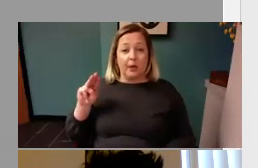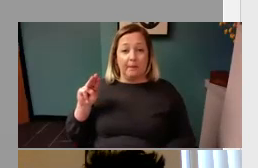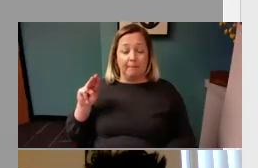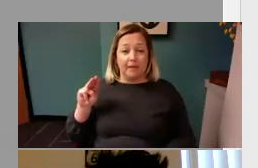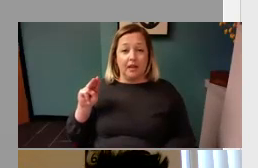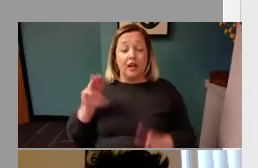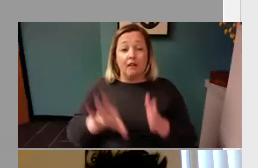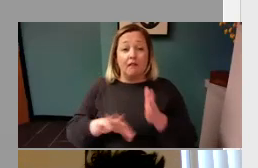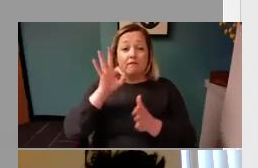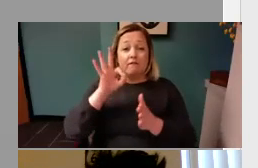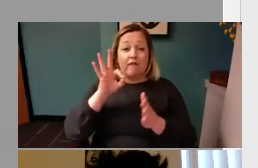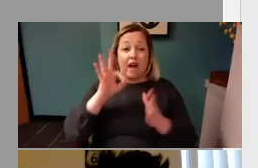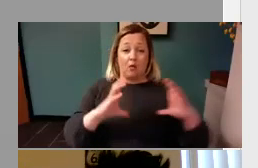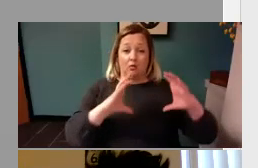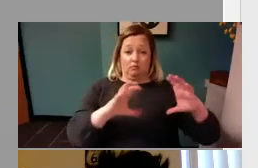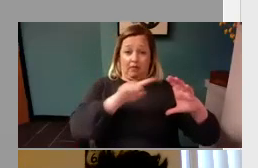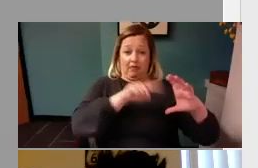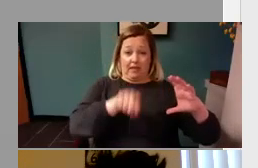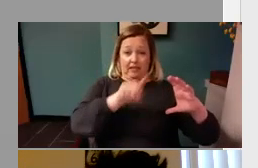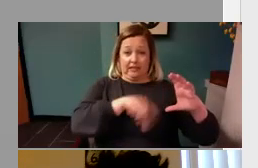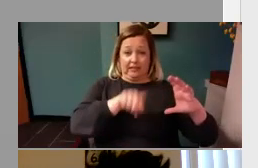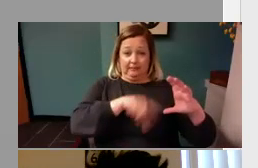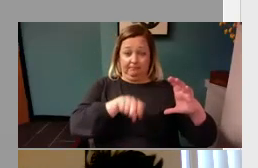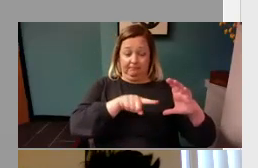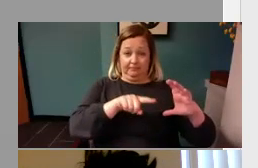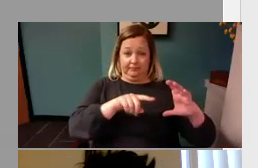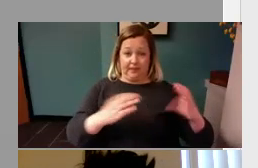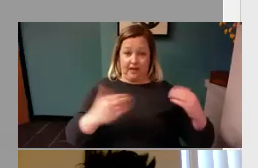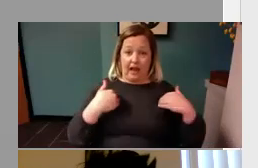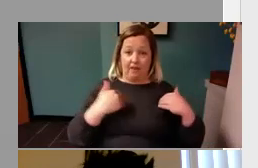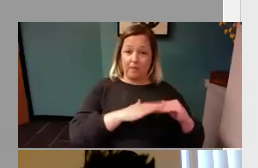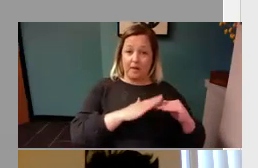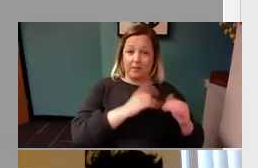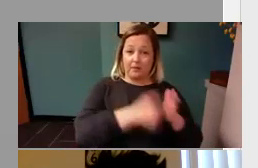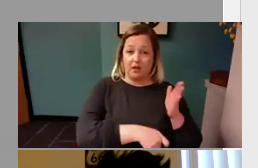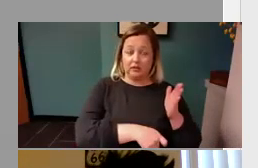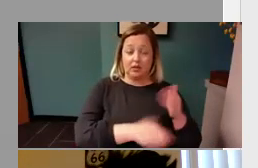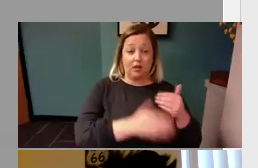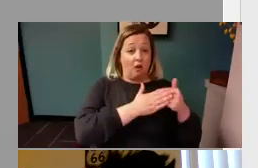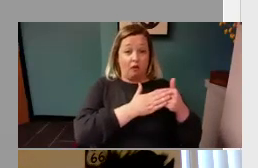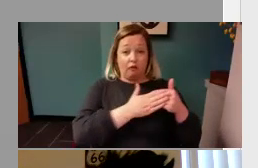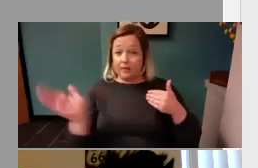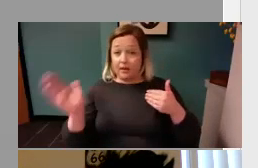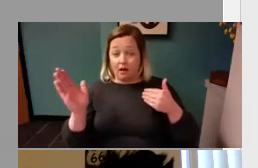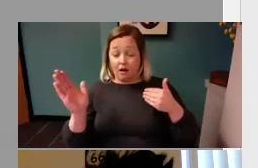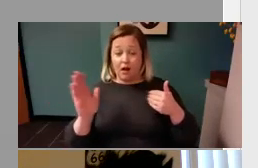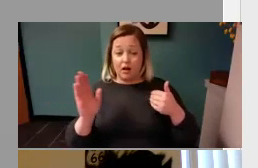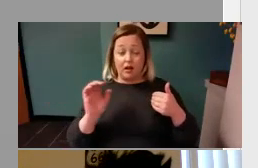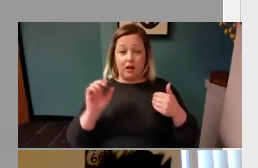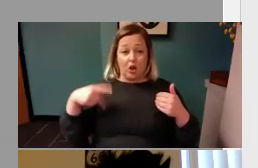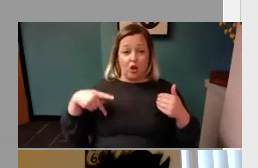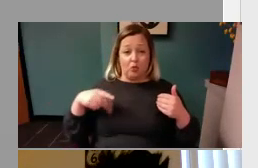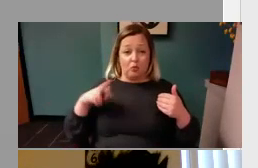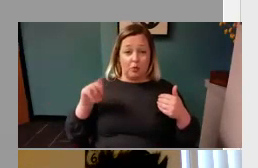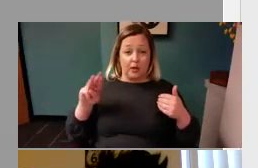cost set of edges, and then it will only look at edges. Let's say that it has an edge